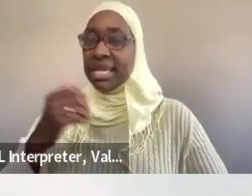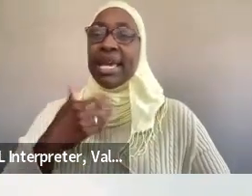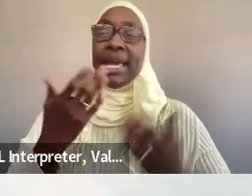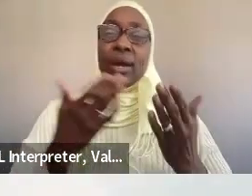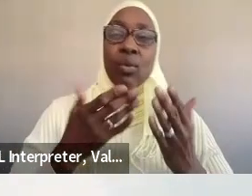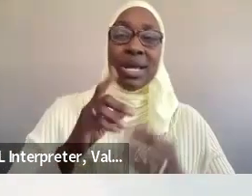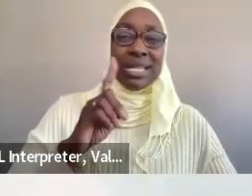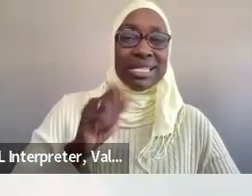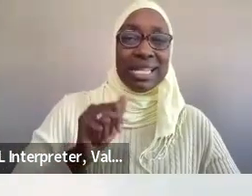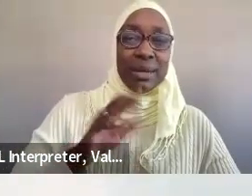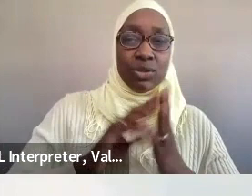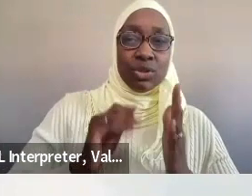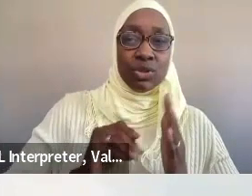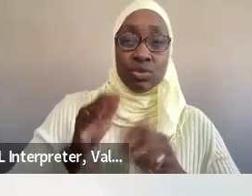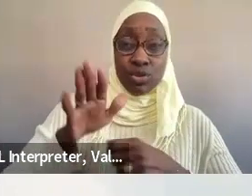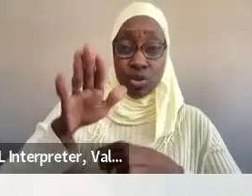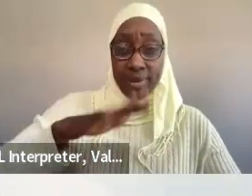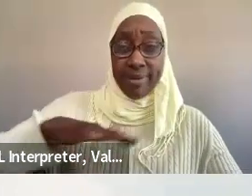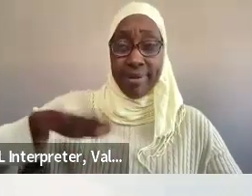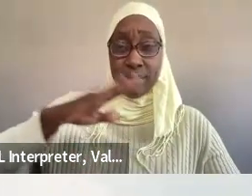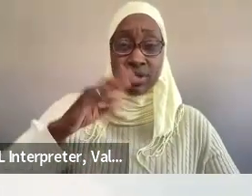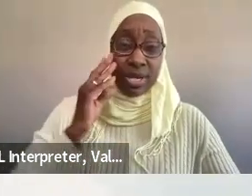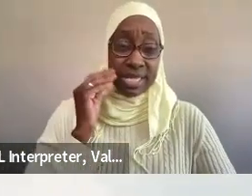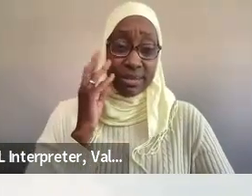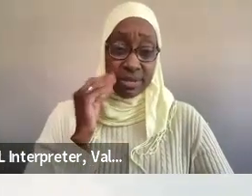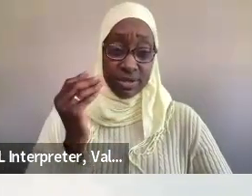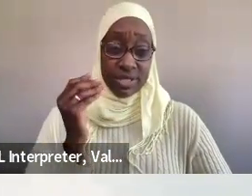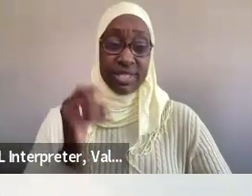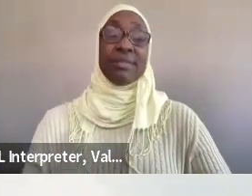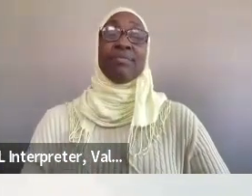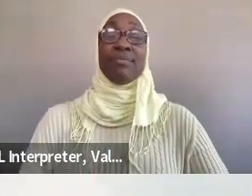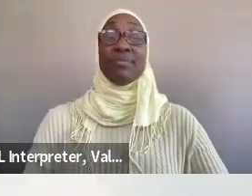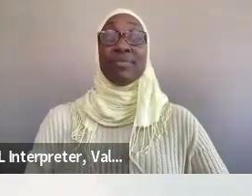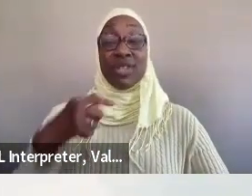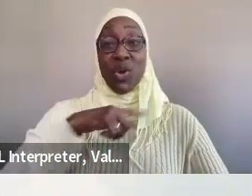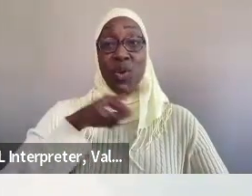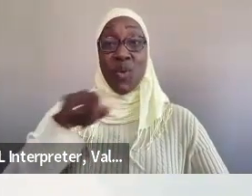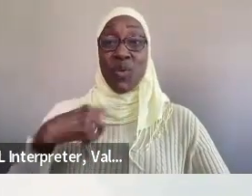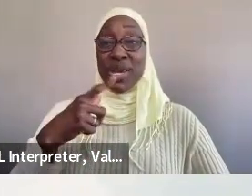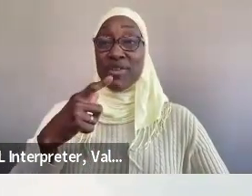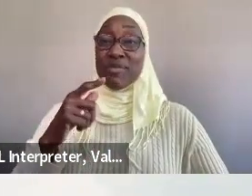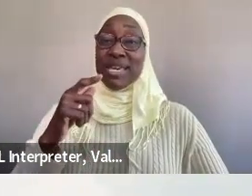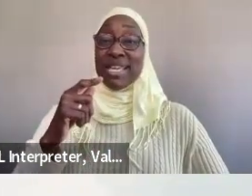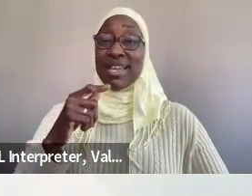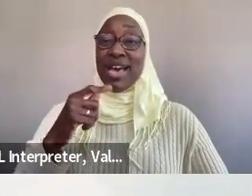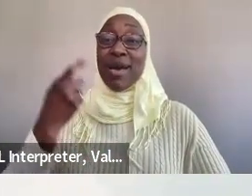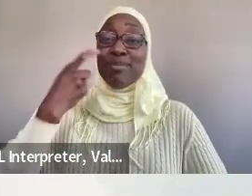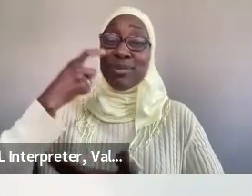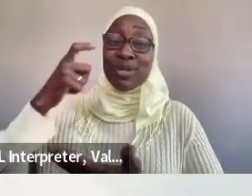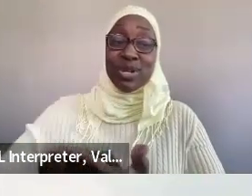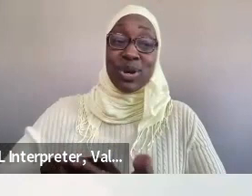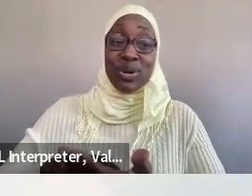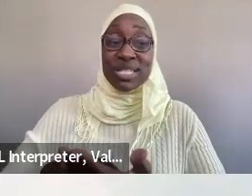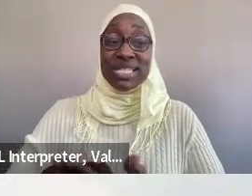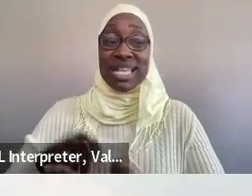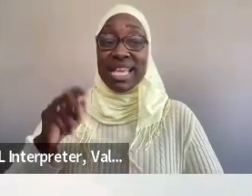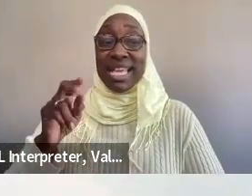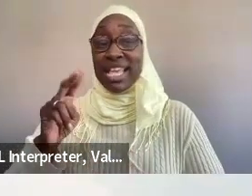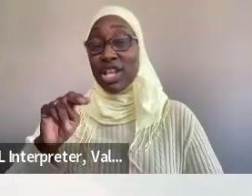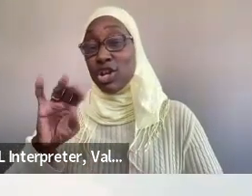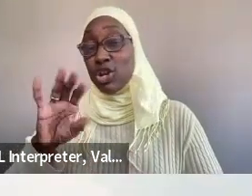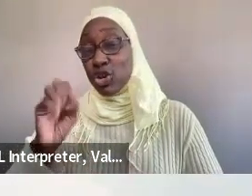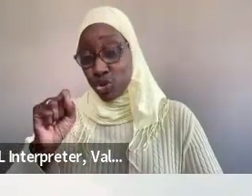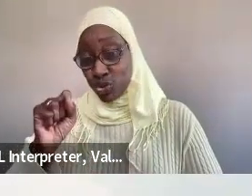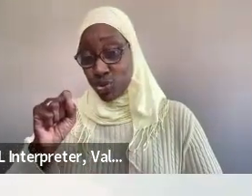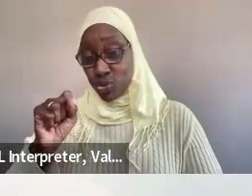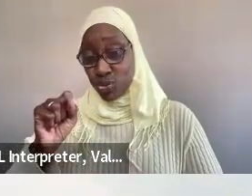experiencing. We've also been featured in the Huntington News as well as the Boston Globe several times, which we're so grateful for. We talked